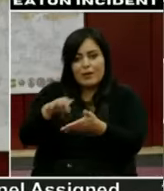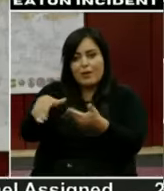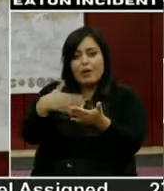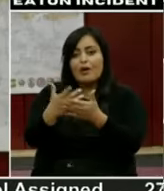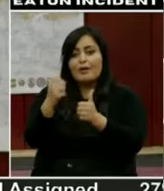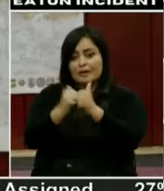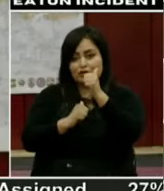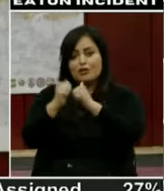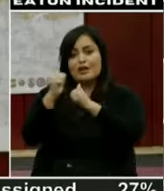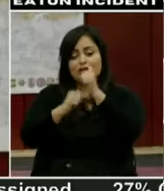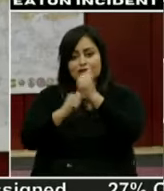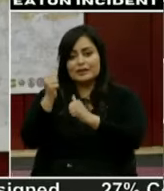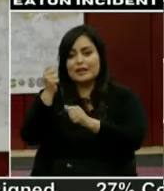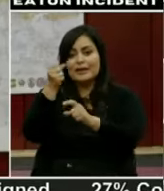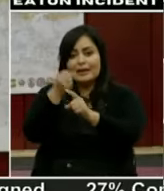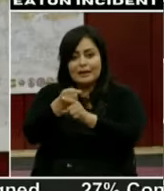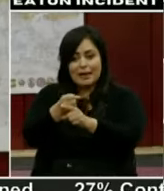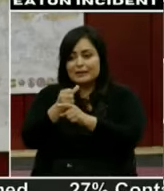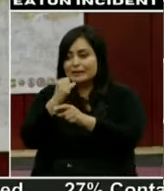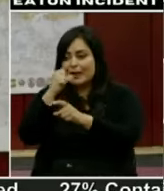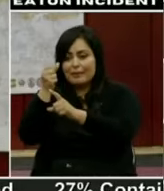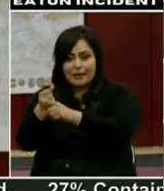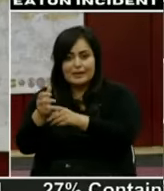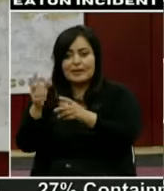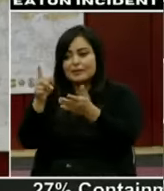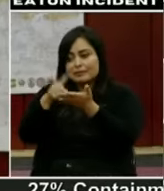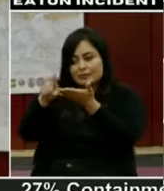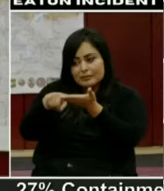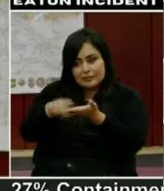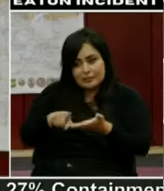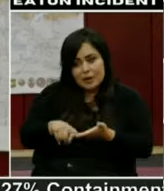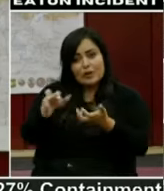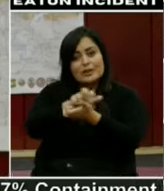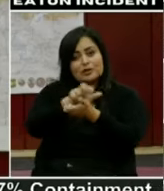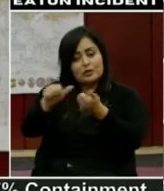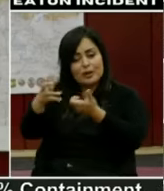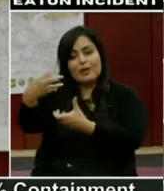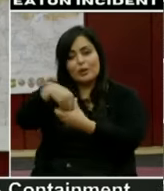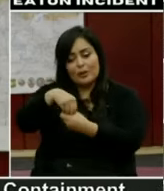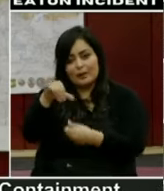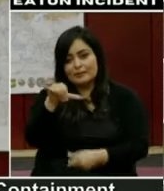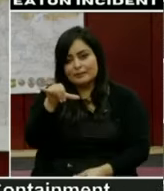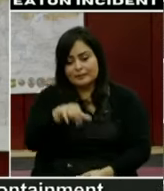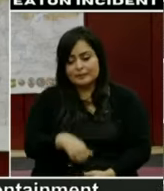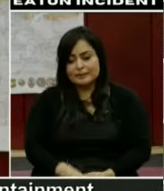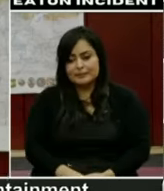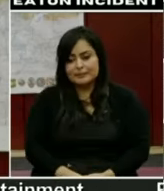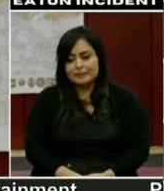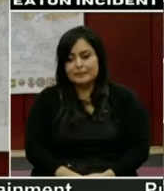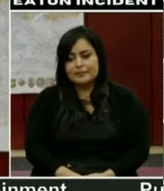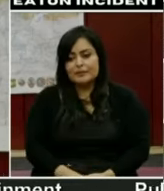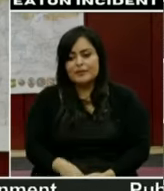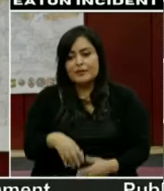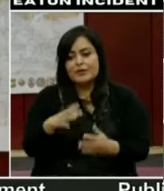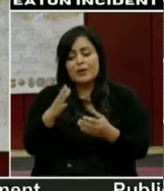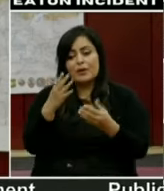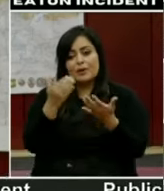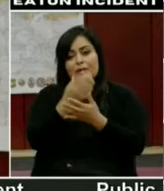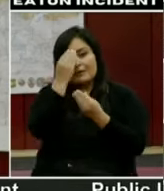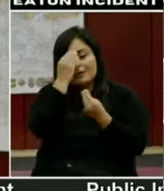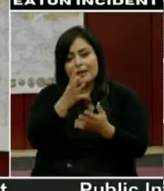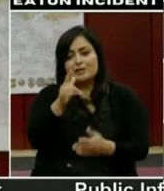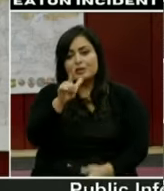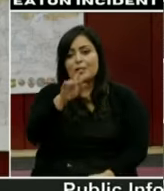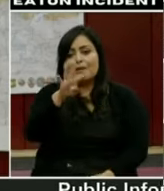So impacted, ones that weren't impacted, so damaged and destroyed are included in that. So up-to-date information is we're